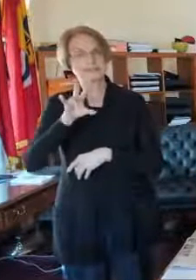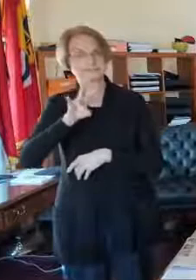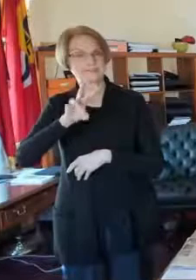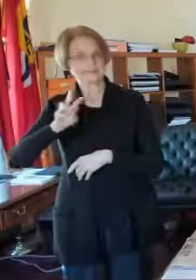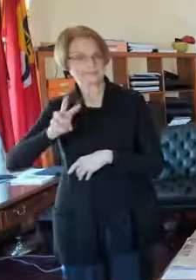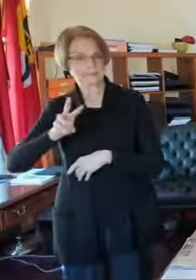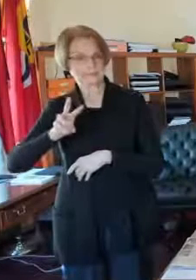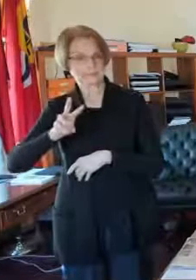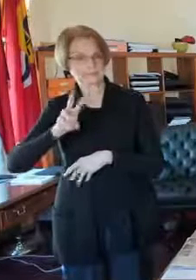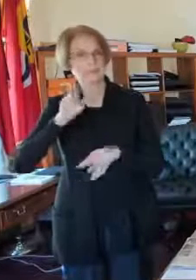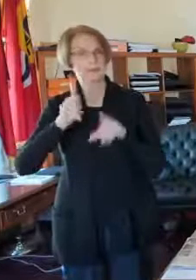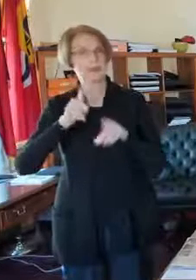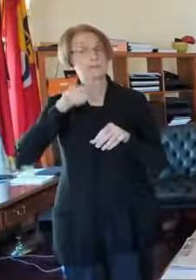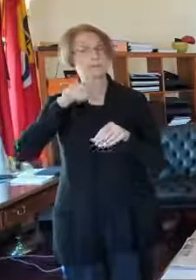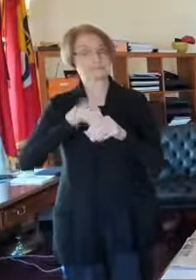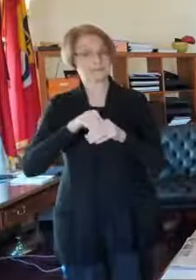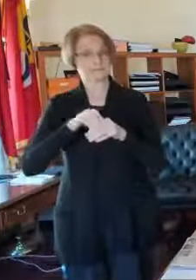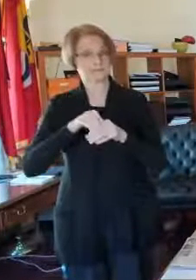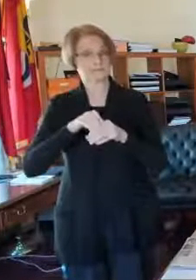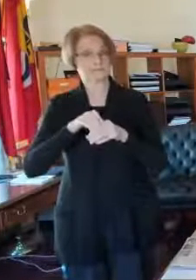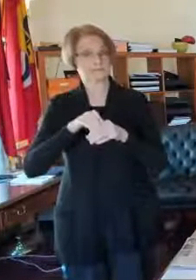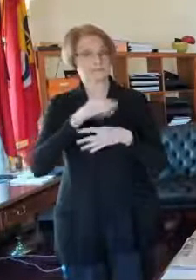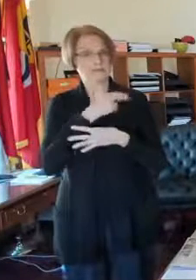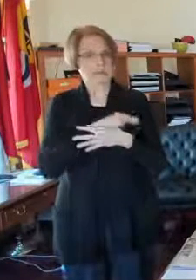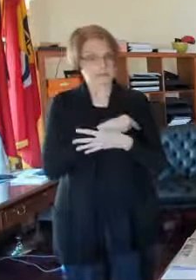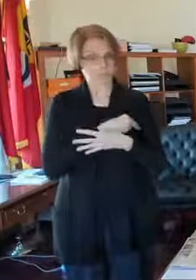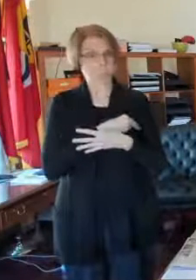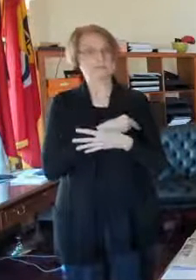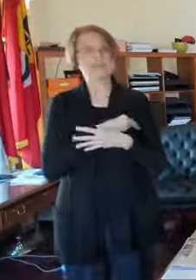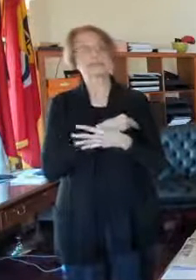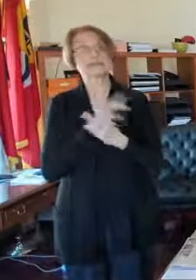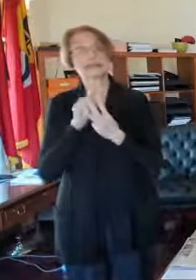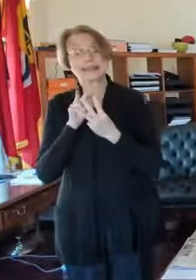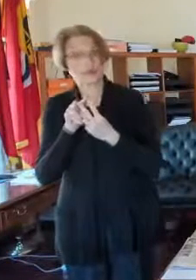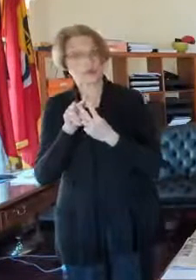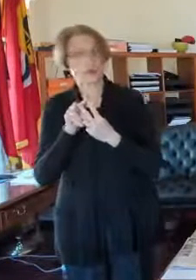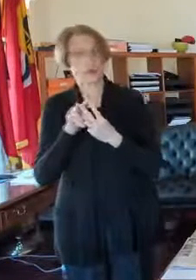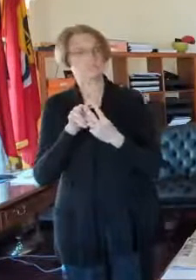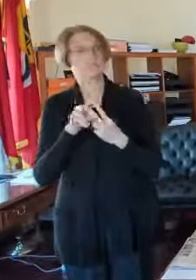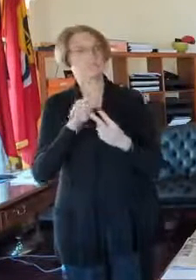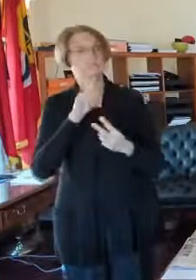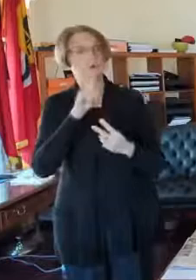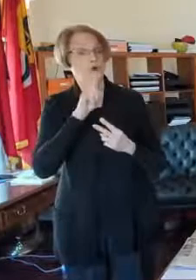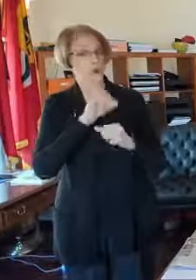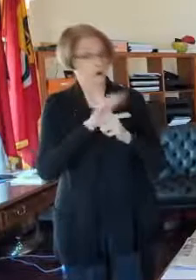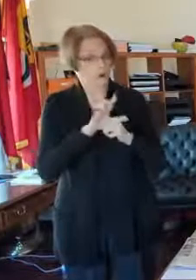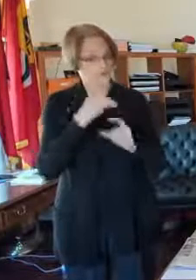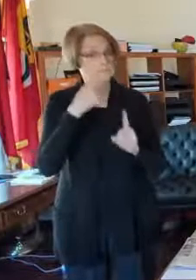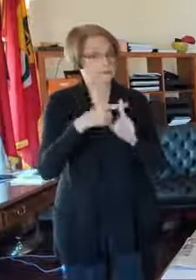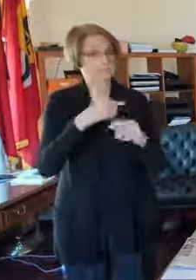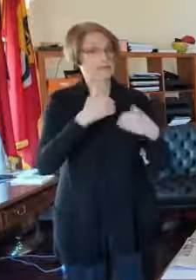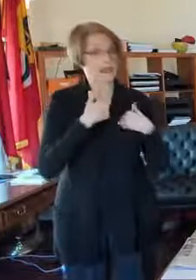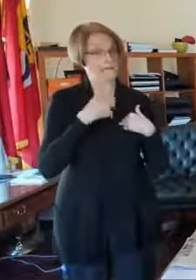676 people in the hospital, either COVID positive or suspected positive.